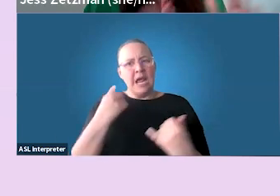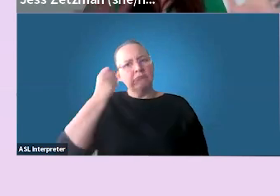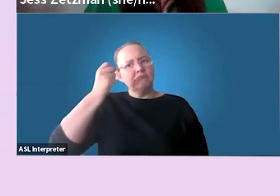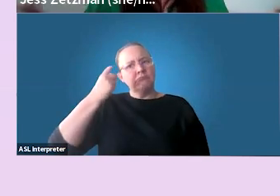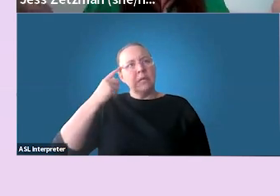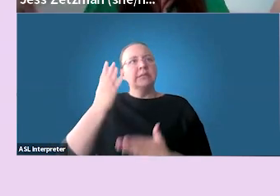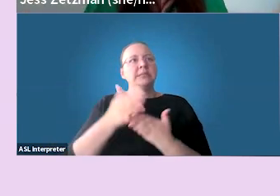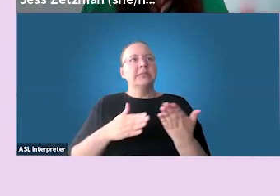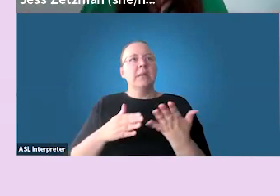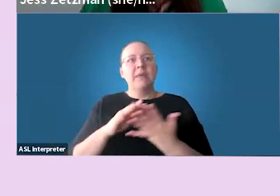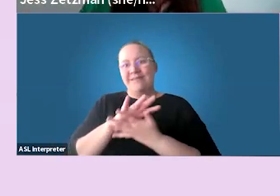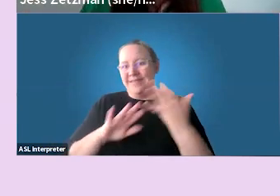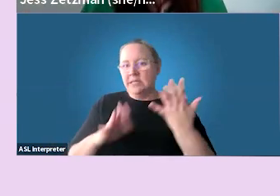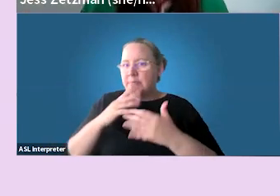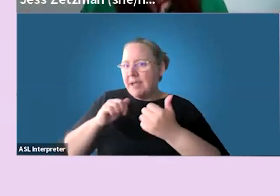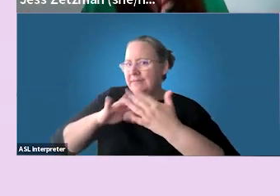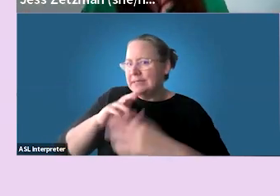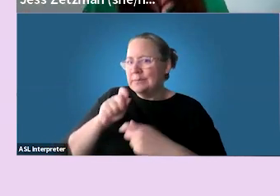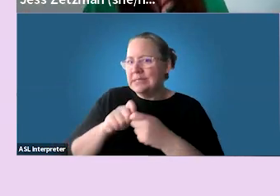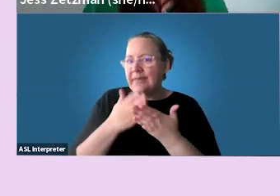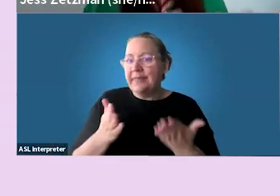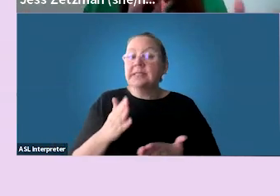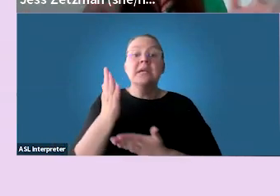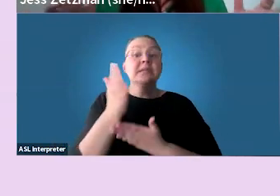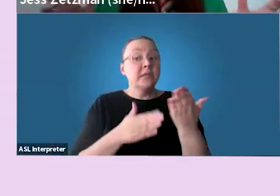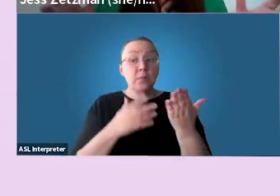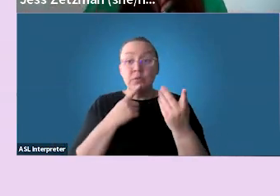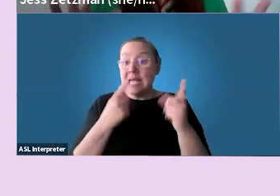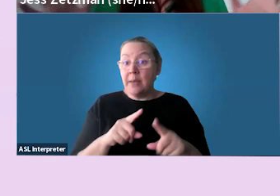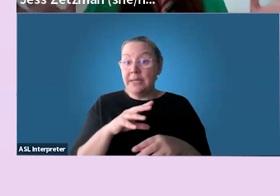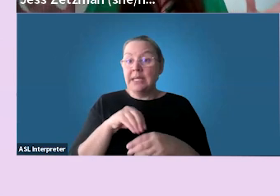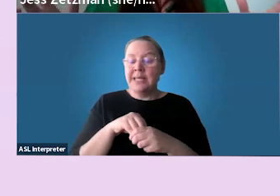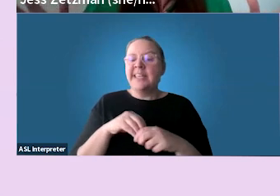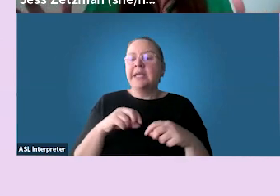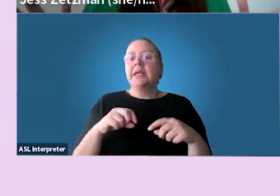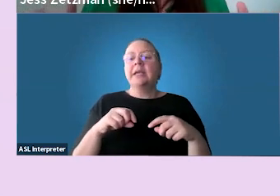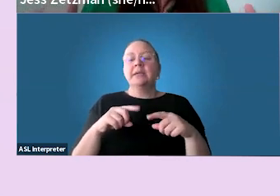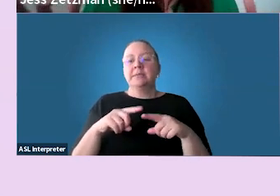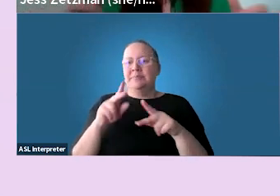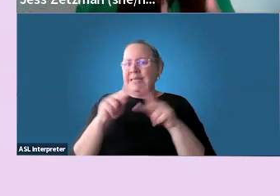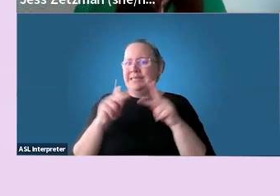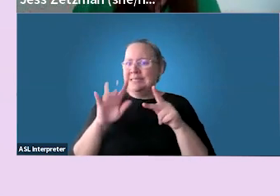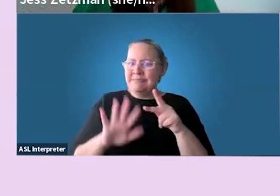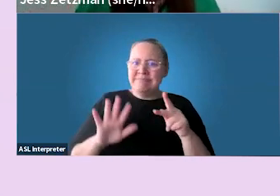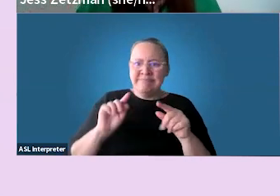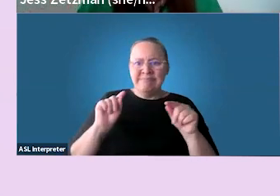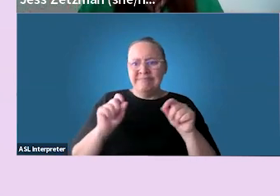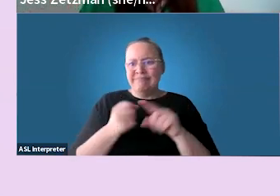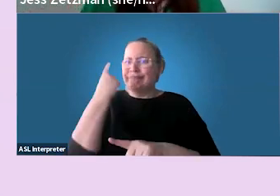some of this, and some of you may face similar things, some of it was happening in silos or in disparate places across the